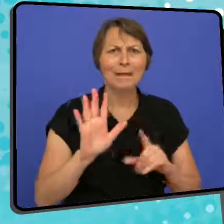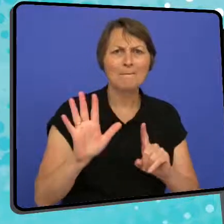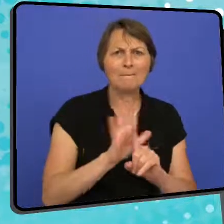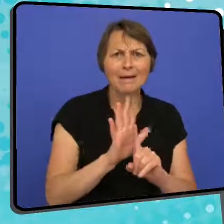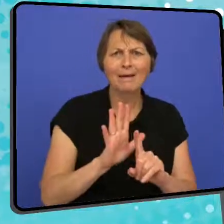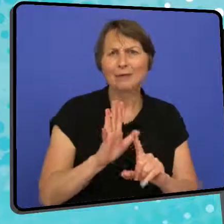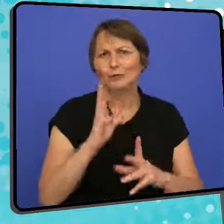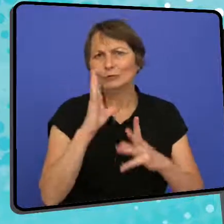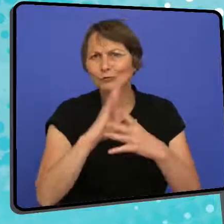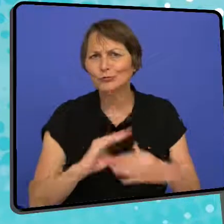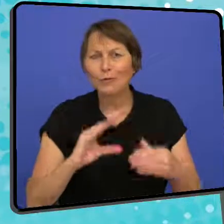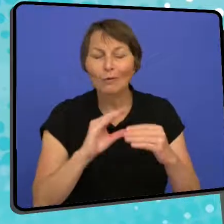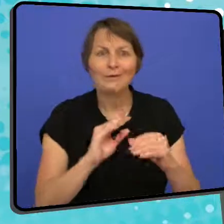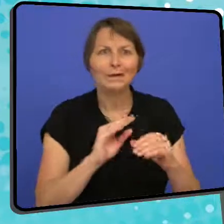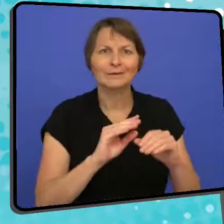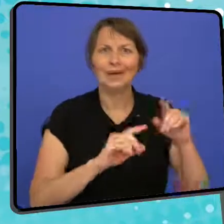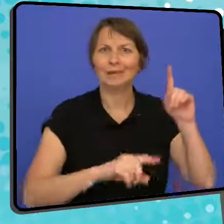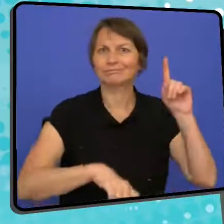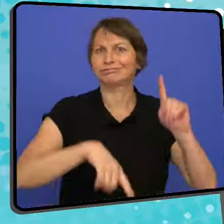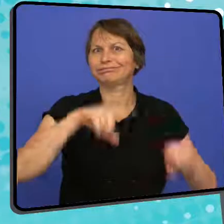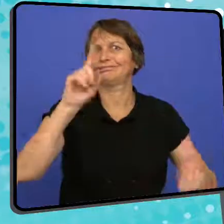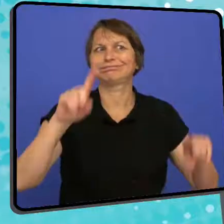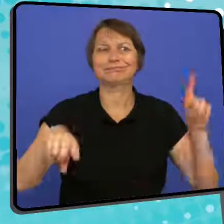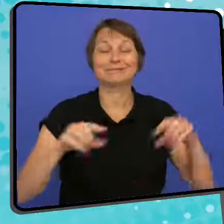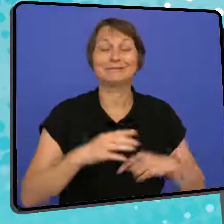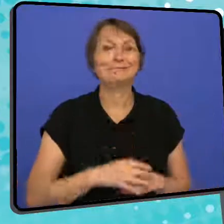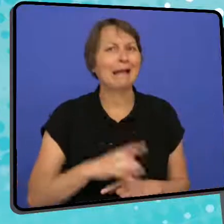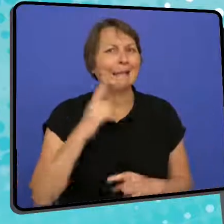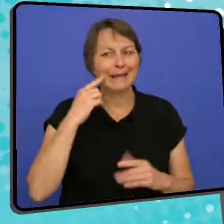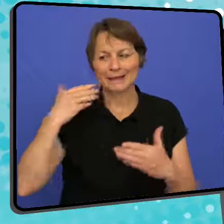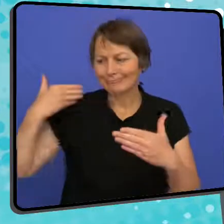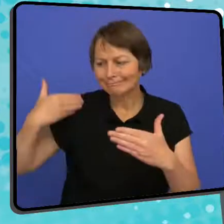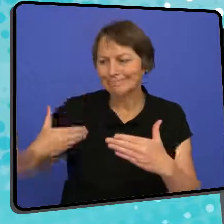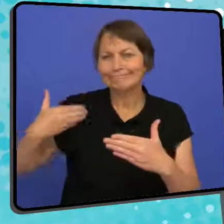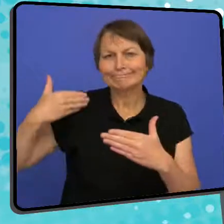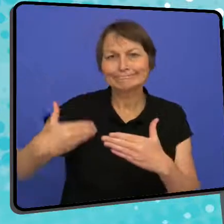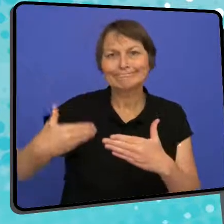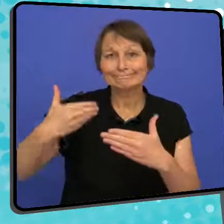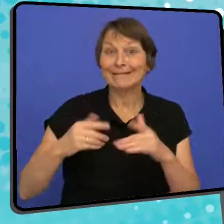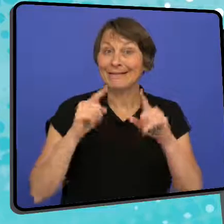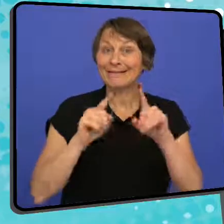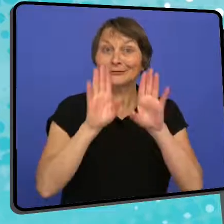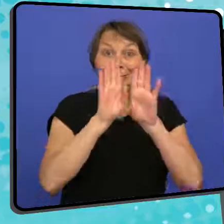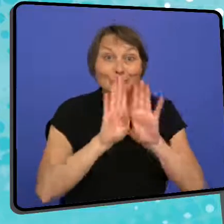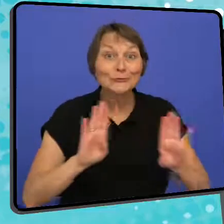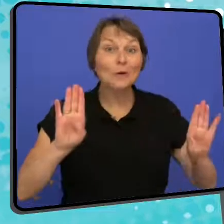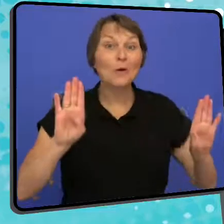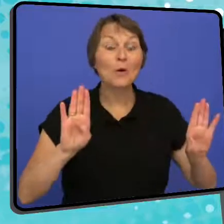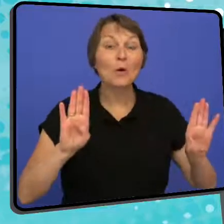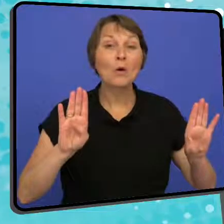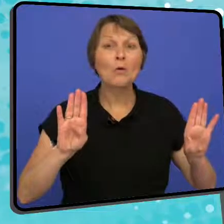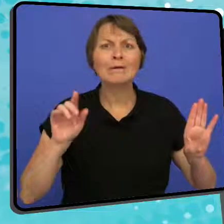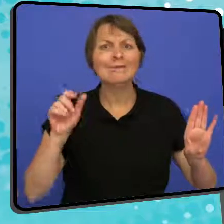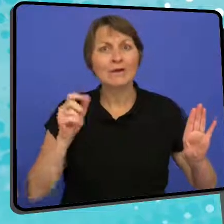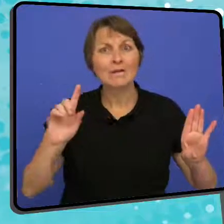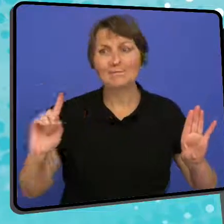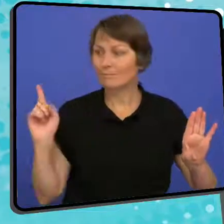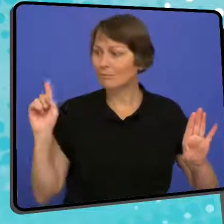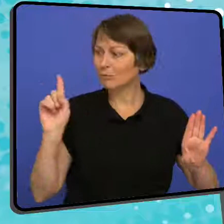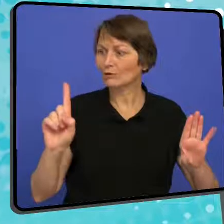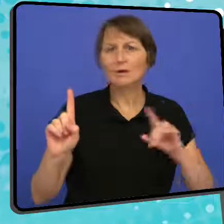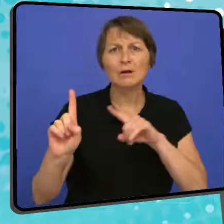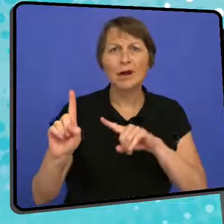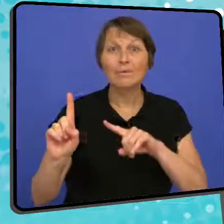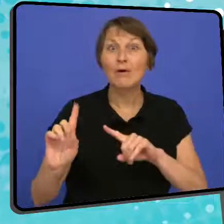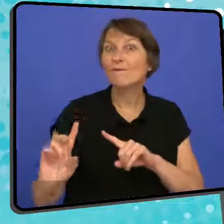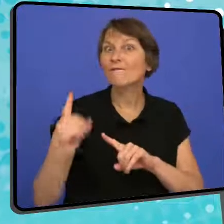far almost every guest we had, it didn't start with AI. Their learning